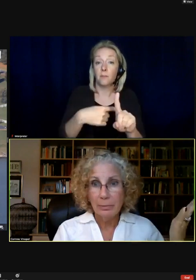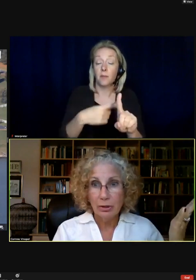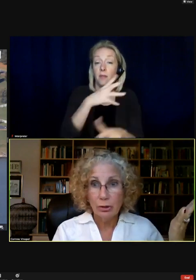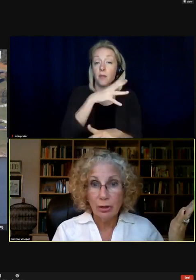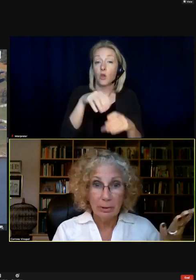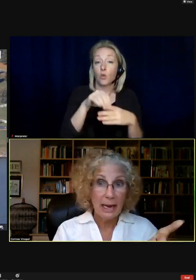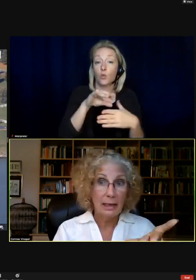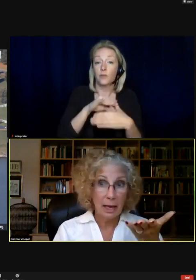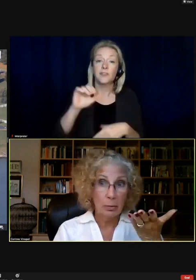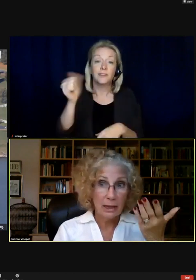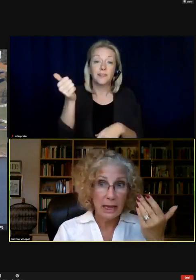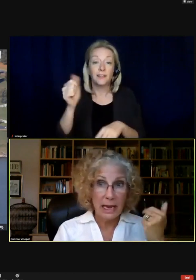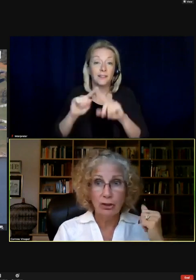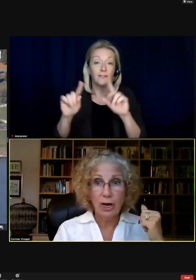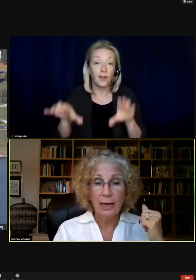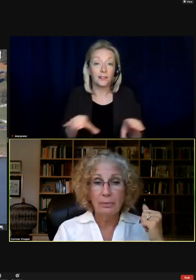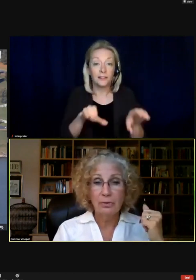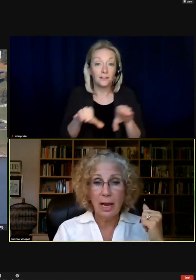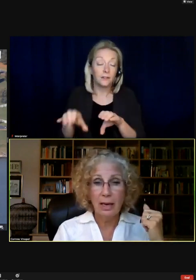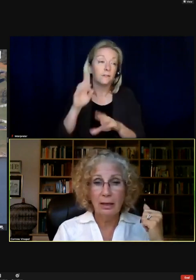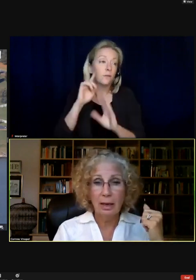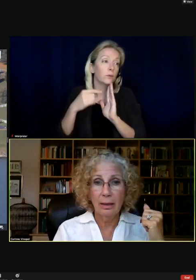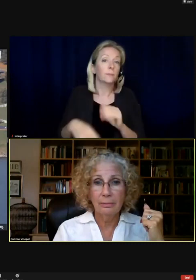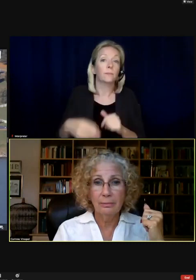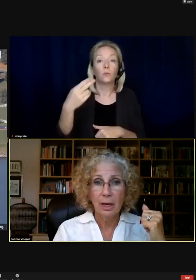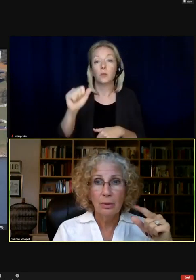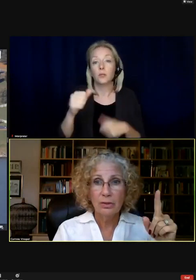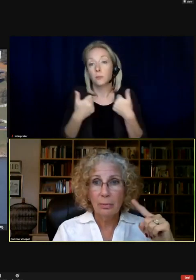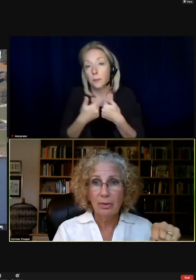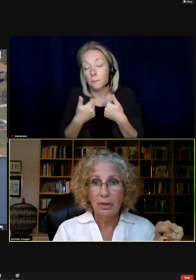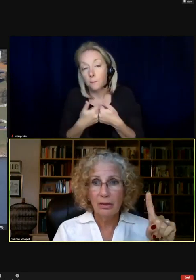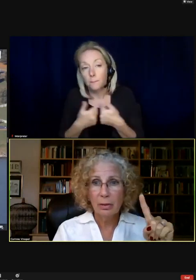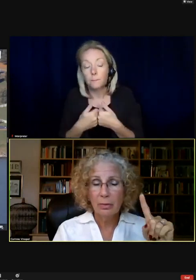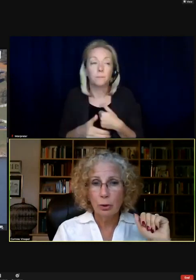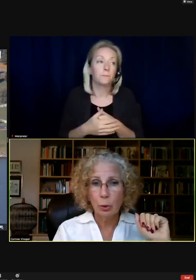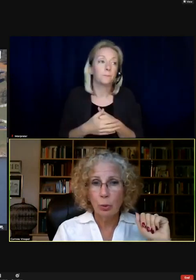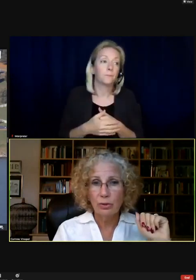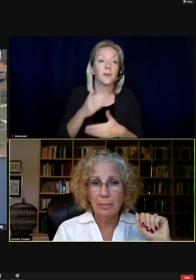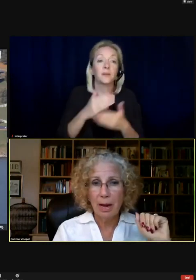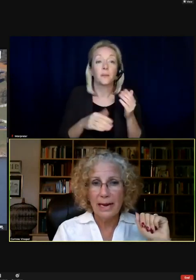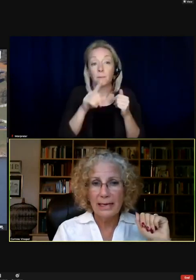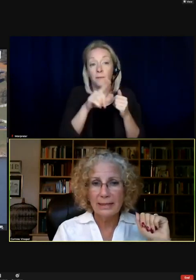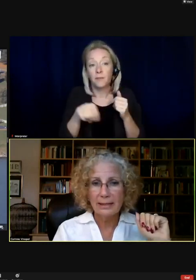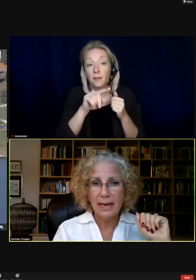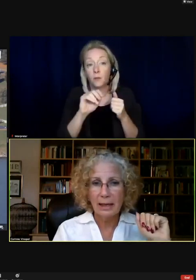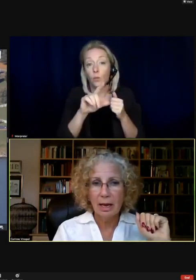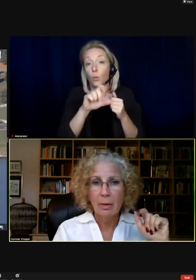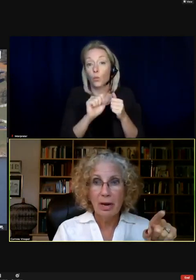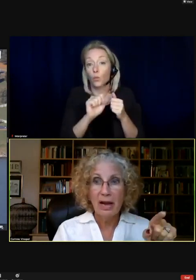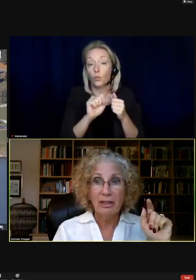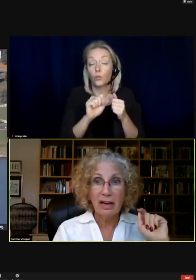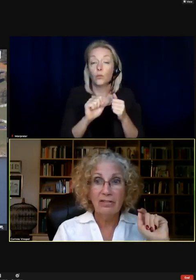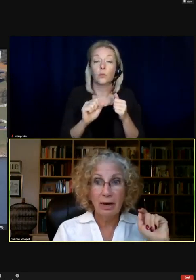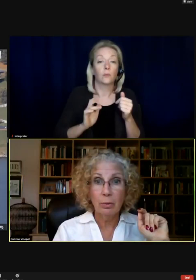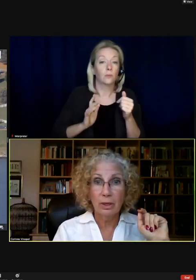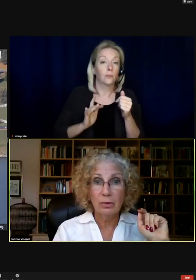are games that you can play, like with hand shapes and with some of the tools in my ASL Tech.